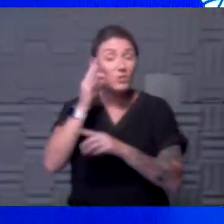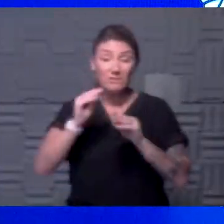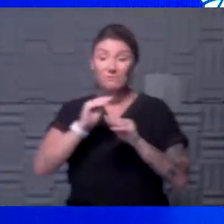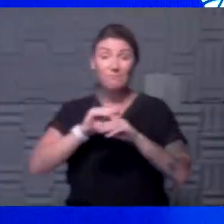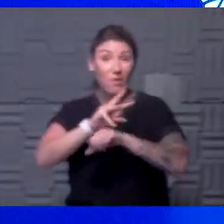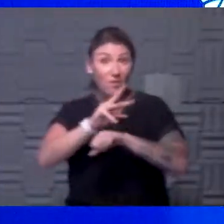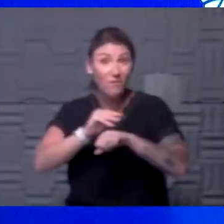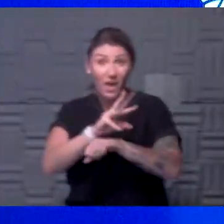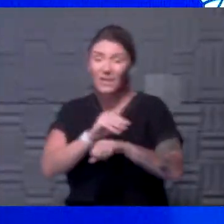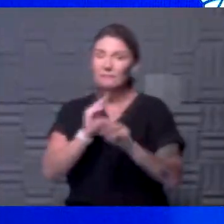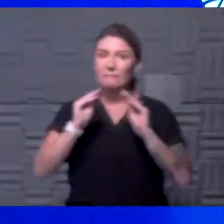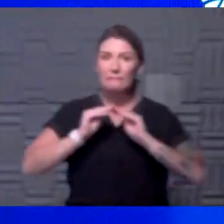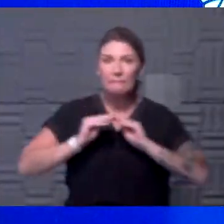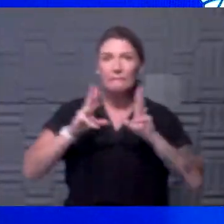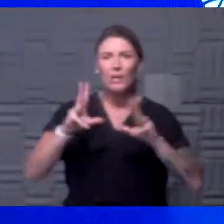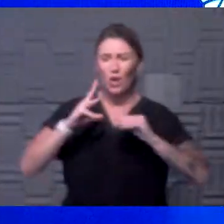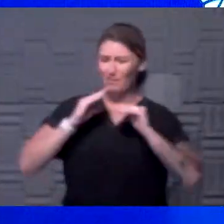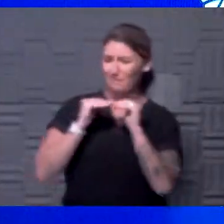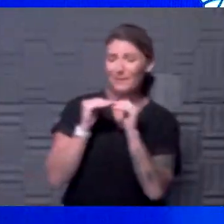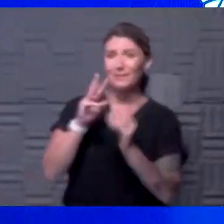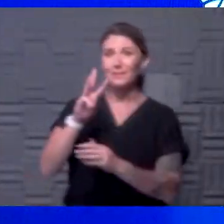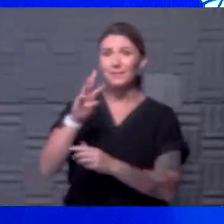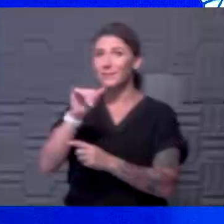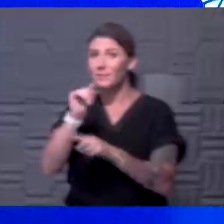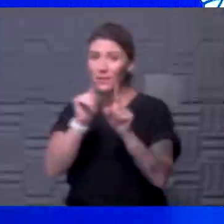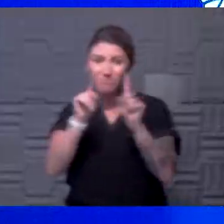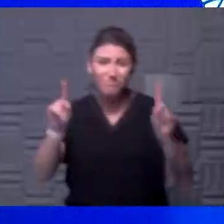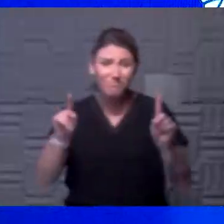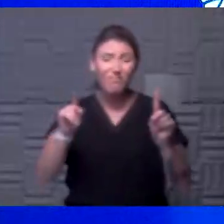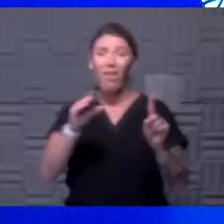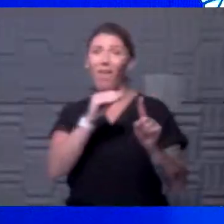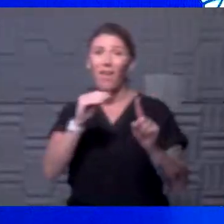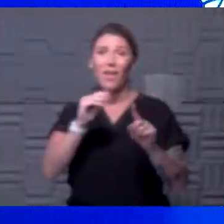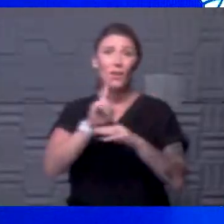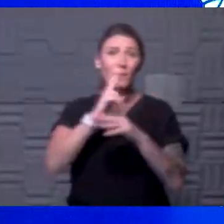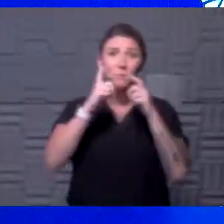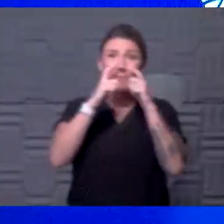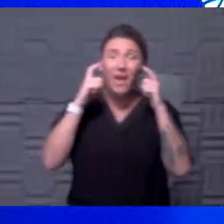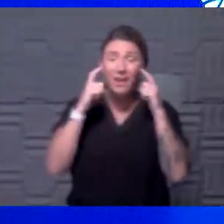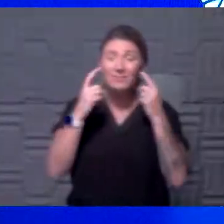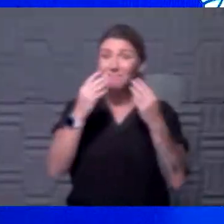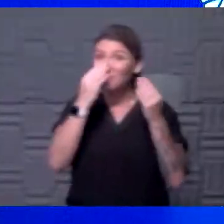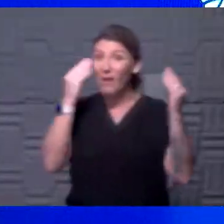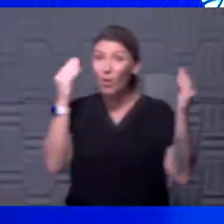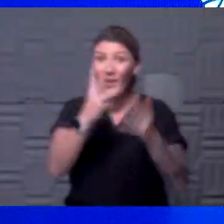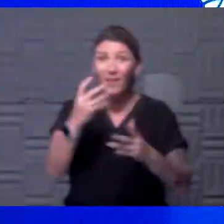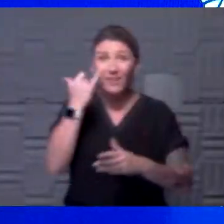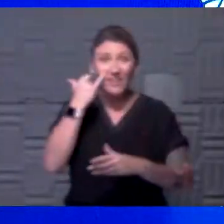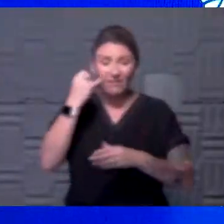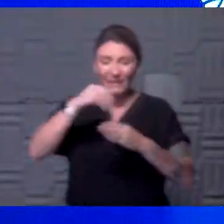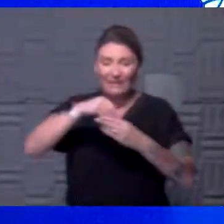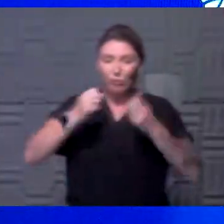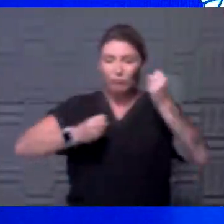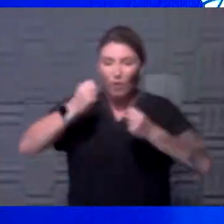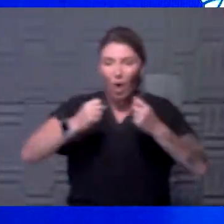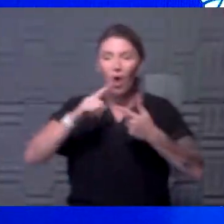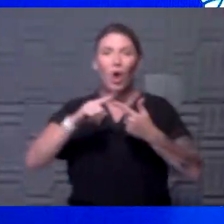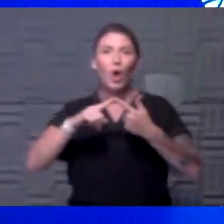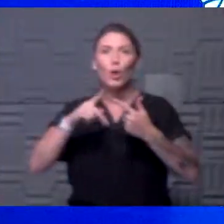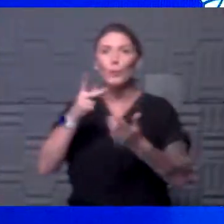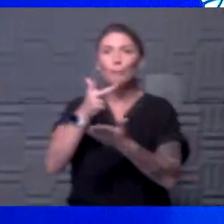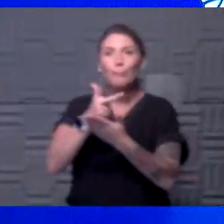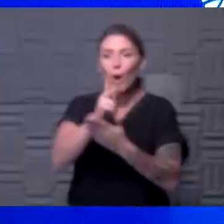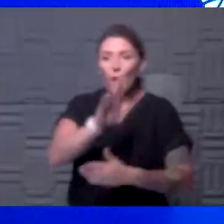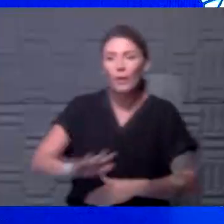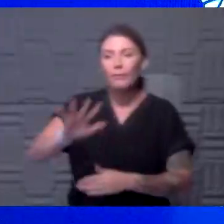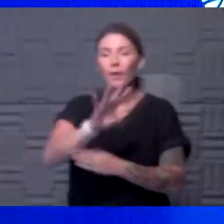at least 6 feet apart and have a mask on all the time. I don't care if you're in your parking lot, in your car, and you better know who's inside your bubble when you're inside the